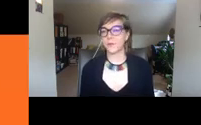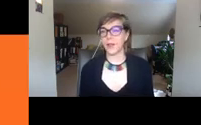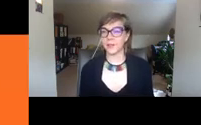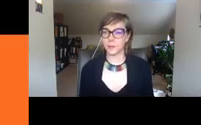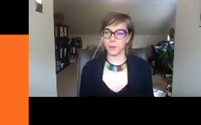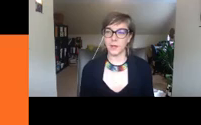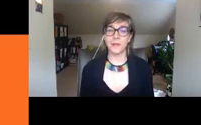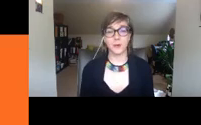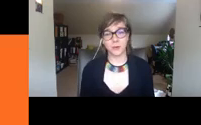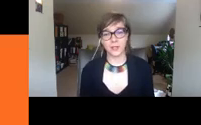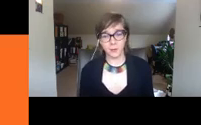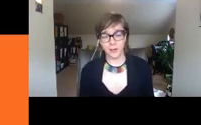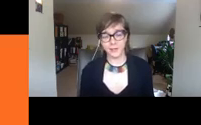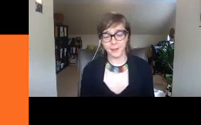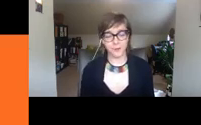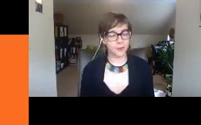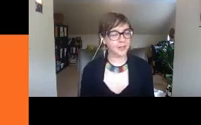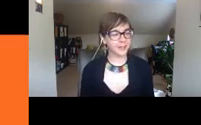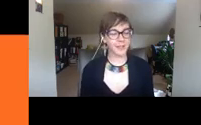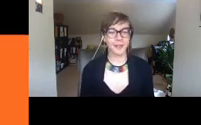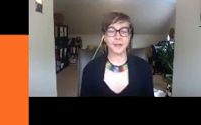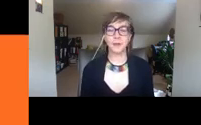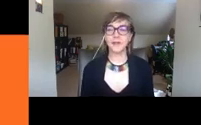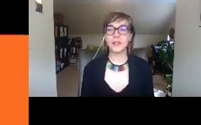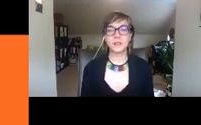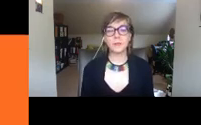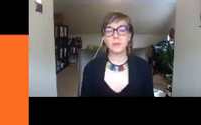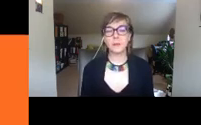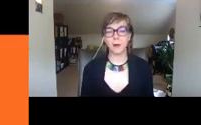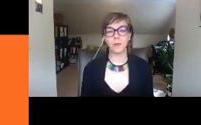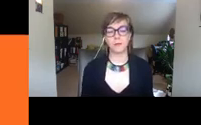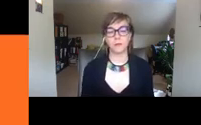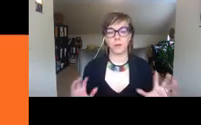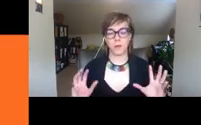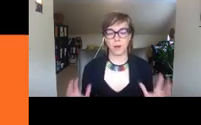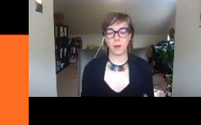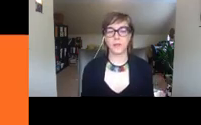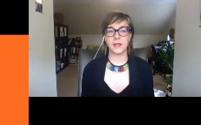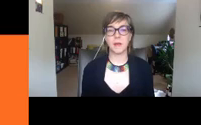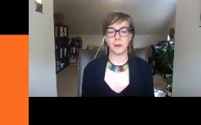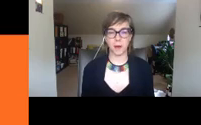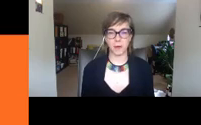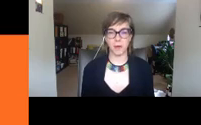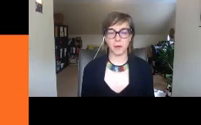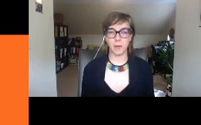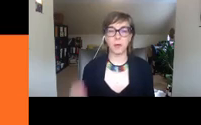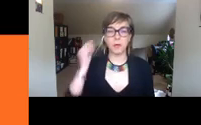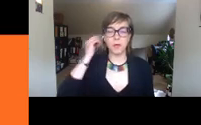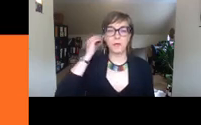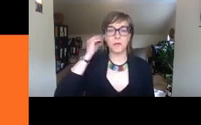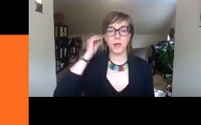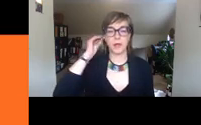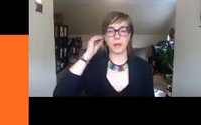So I suppose I misrepresented when I said it was only 10 seconds, but I think it's a really powerful statement